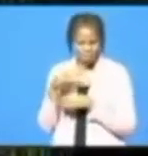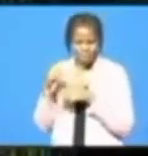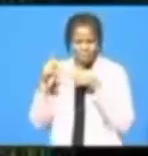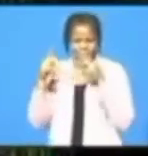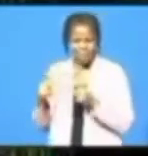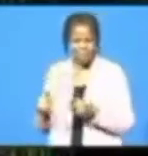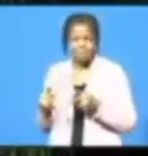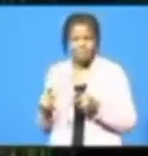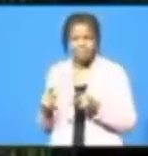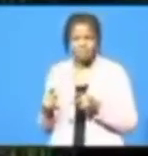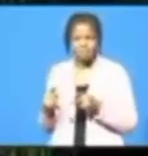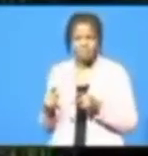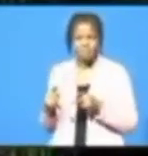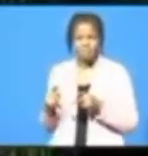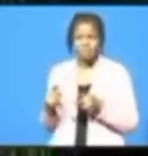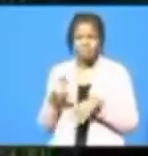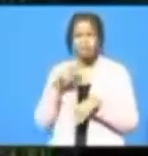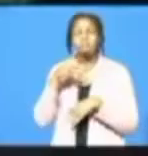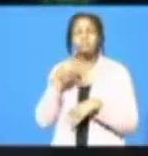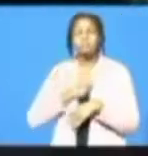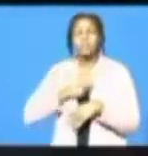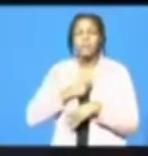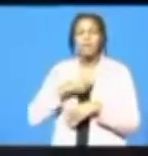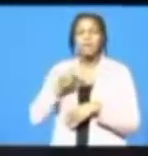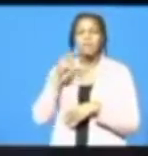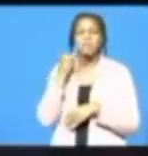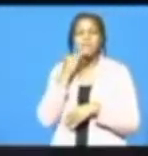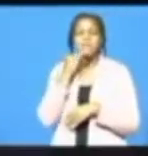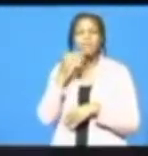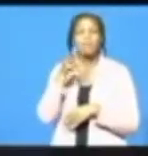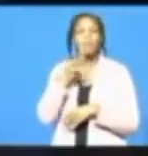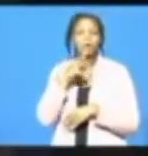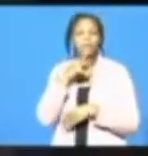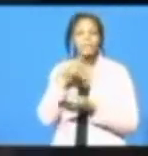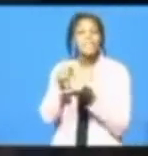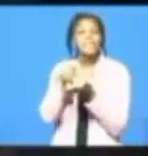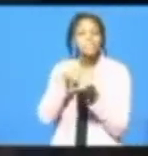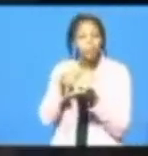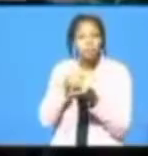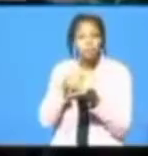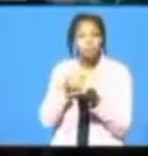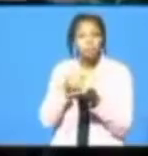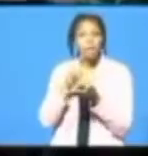to be fruitless. It's going to be barren in the land.